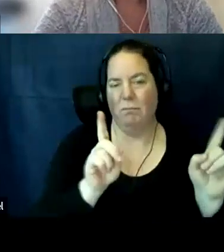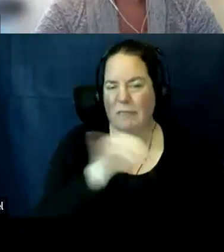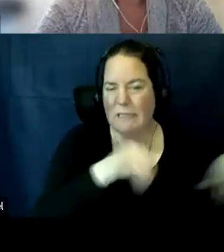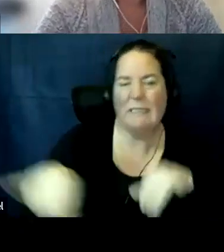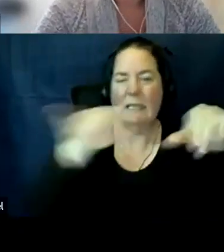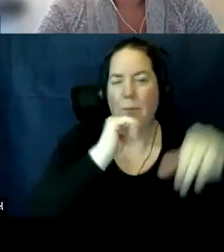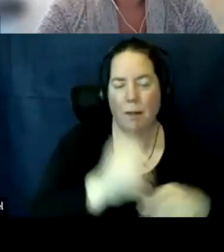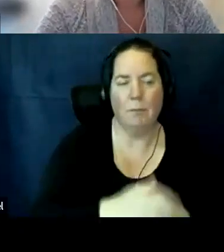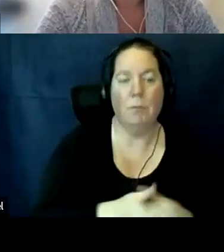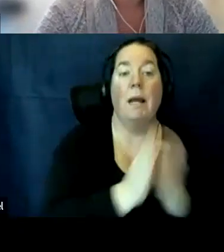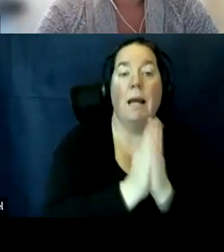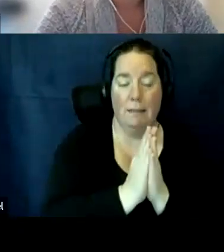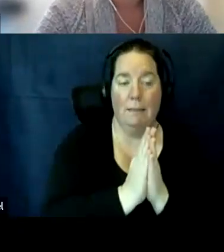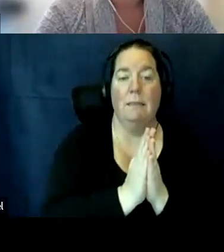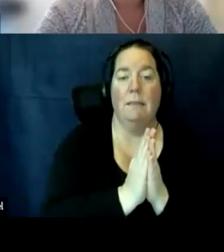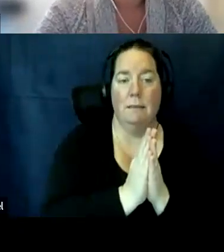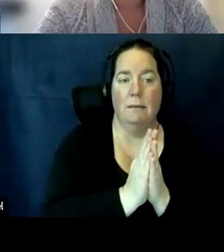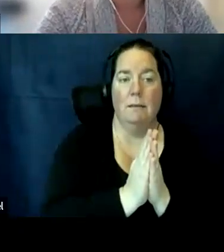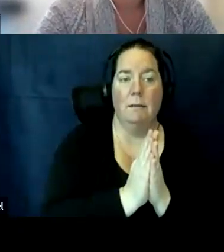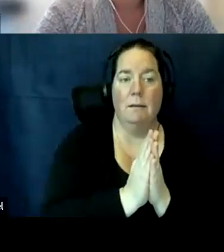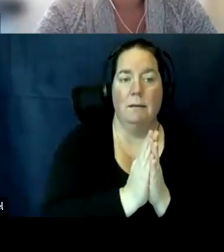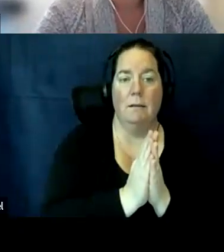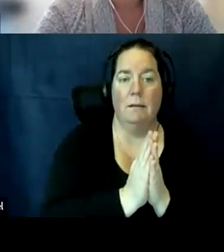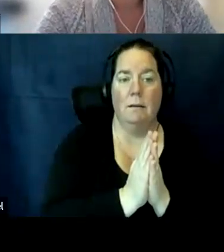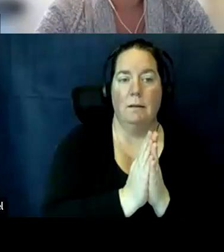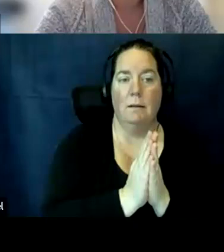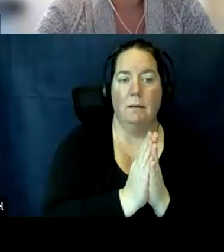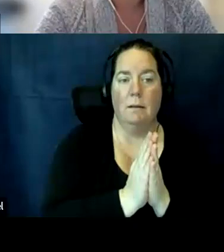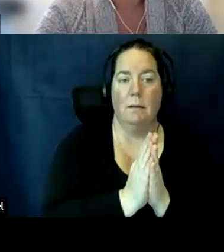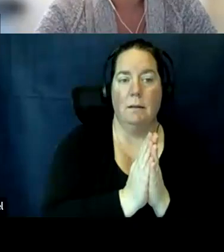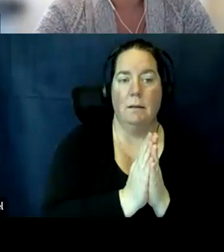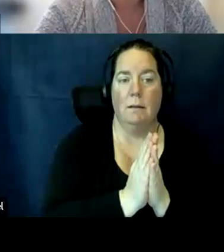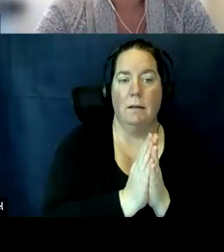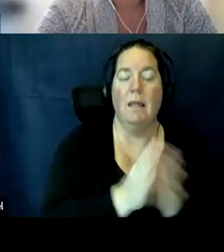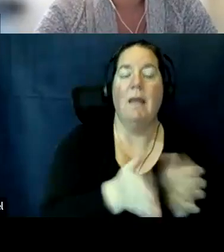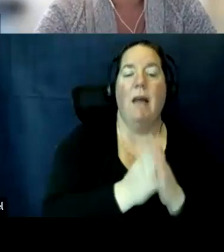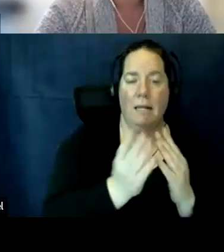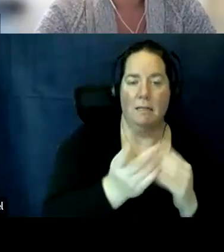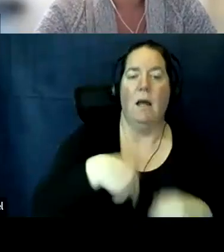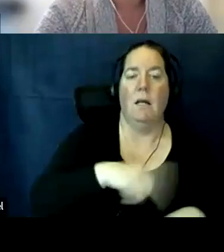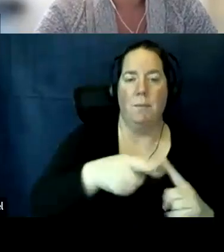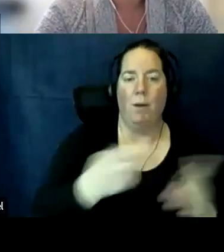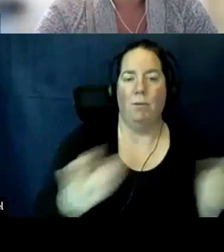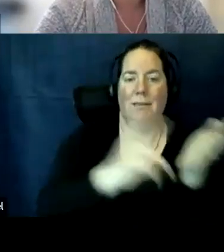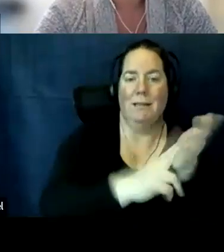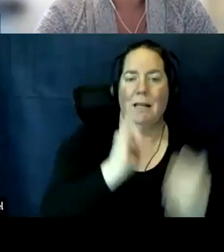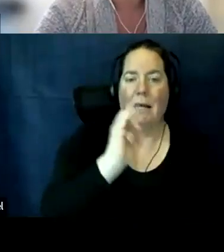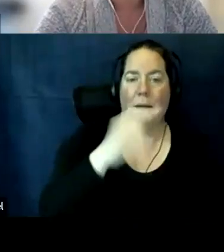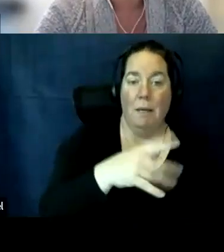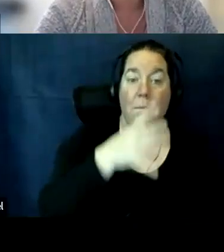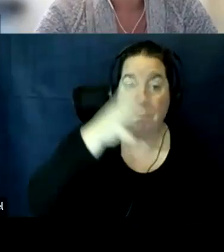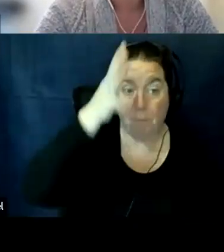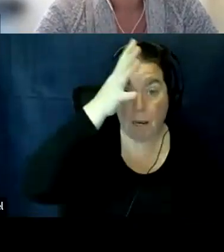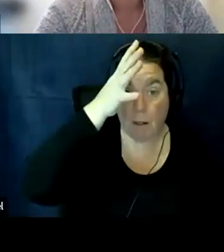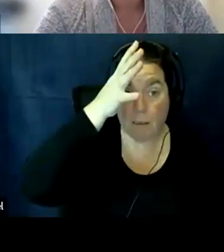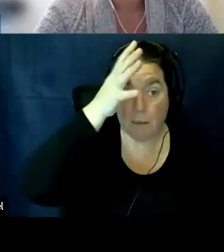have had parents ask us about the signing of the IEP that a parent could be